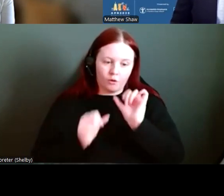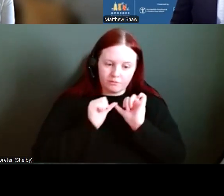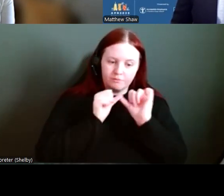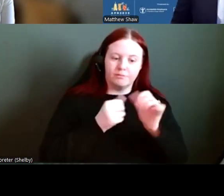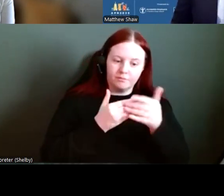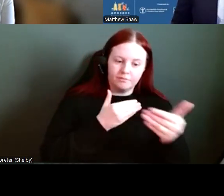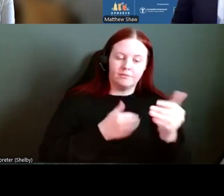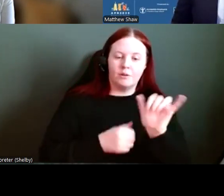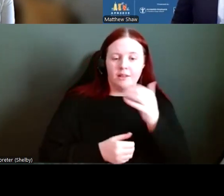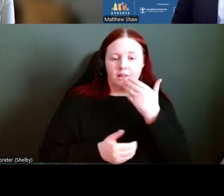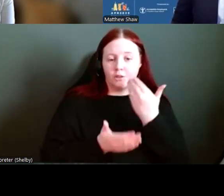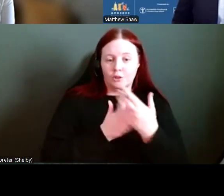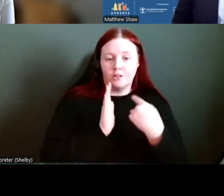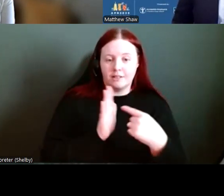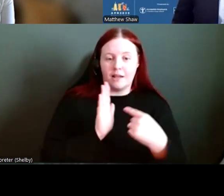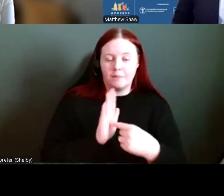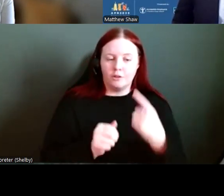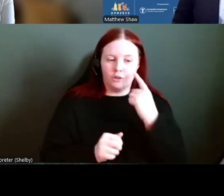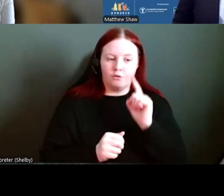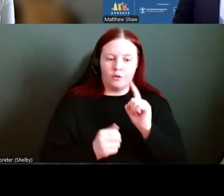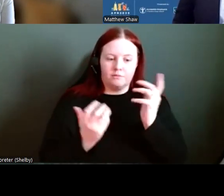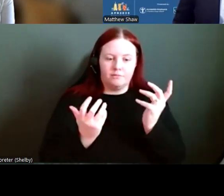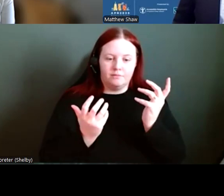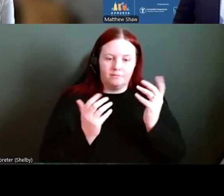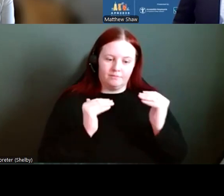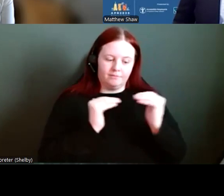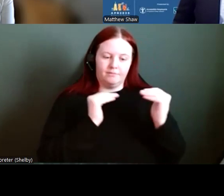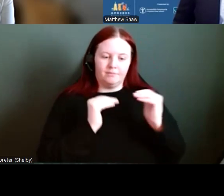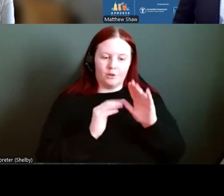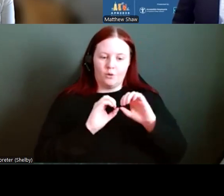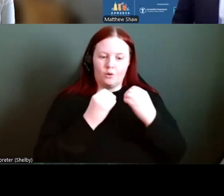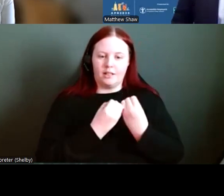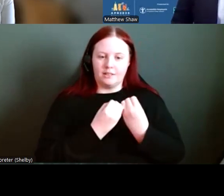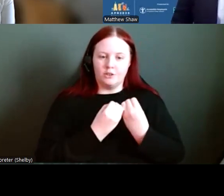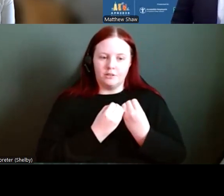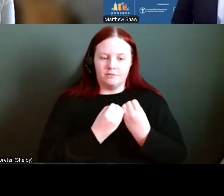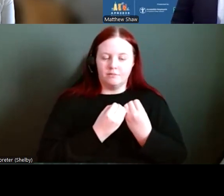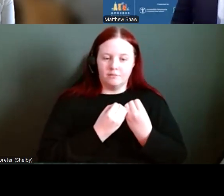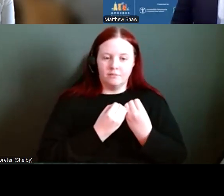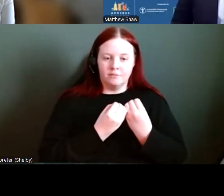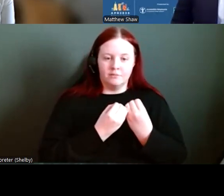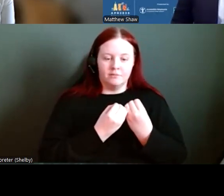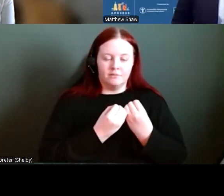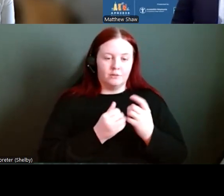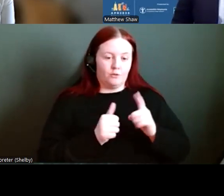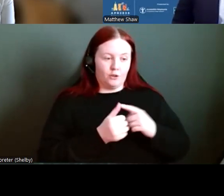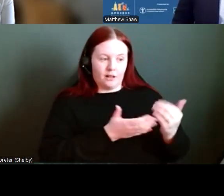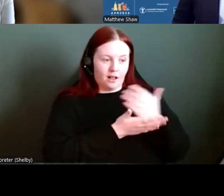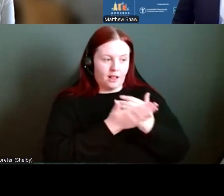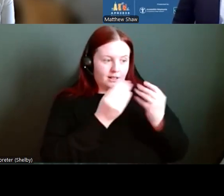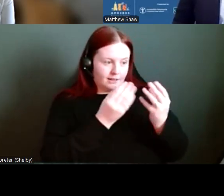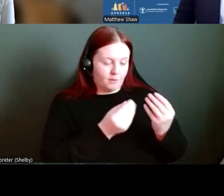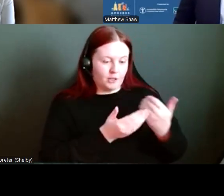excellent example of, again, just meeting your organization where you're at, collecting, your first step of data, and then